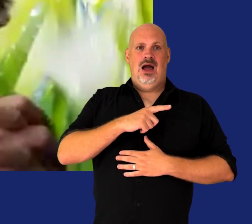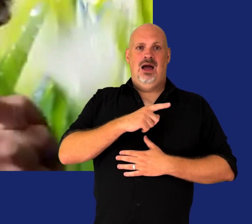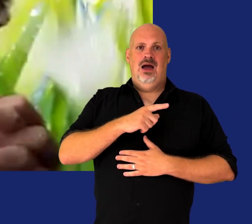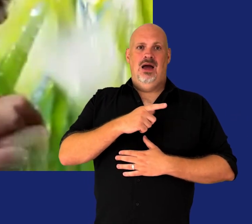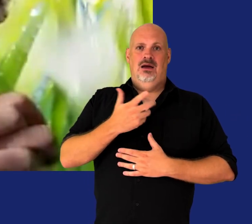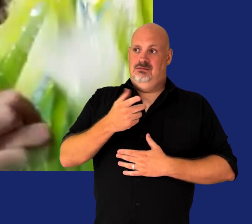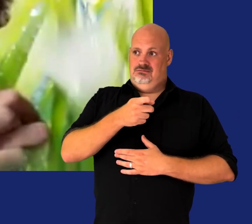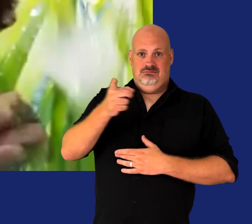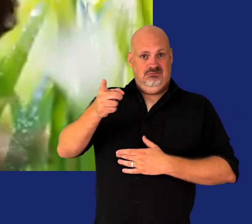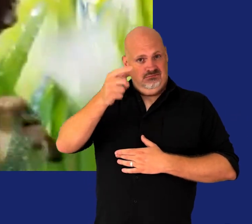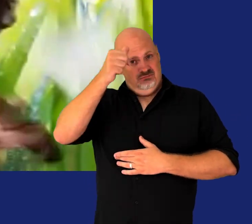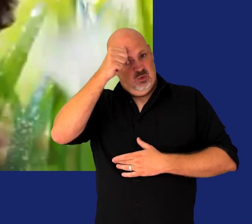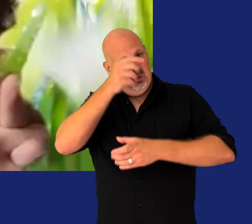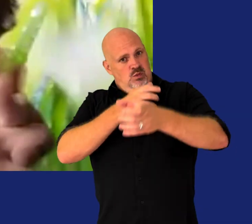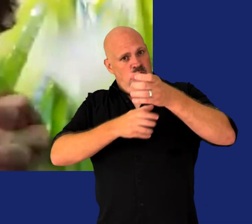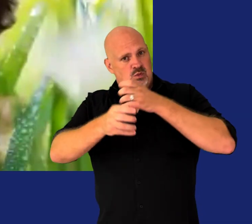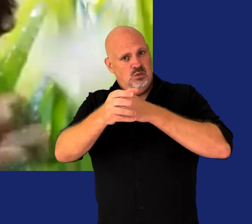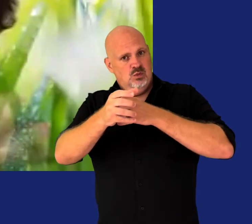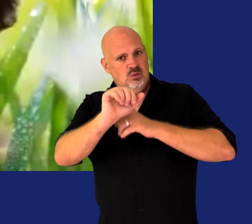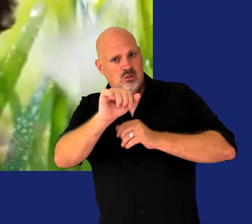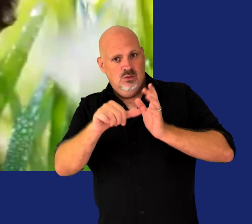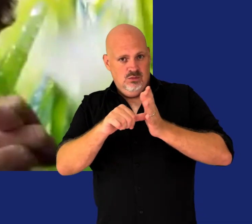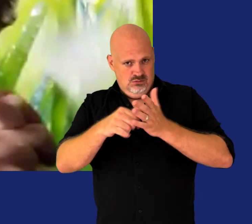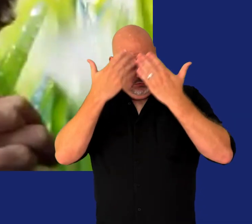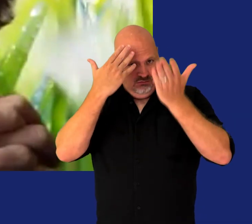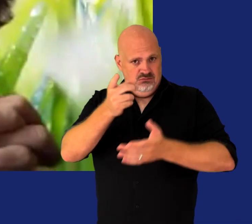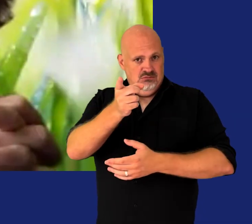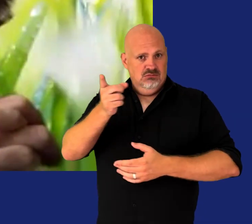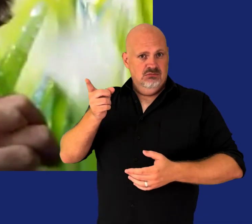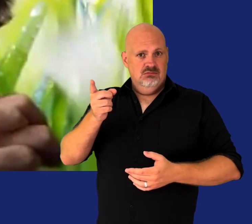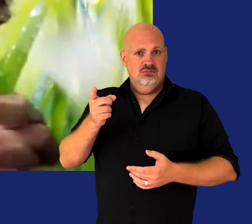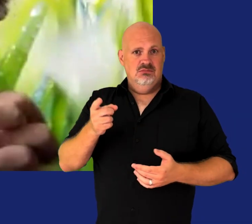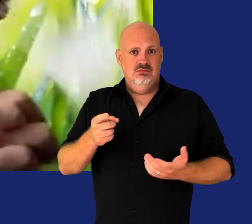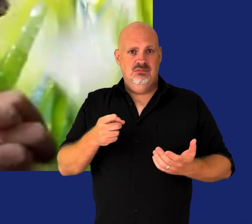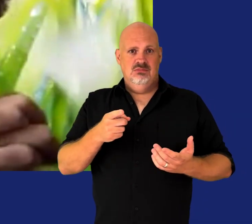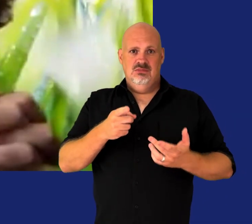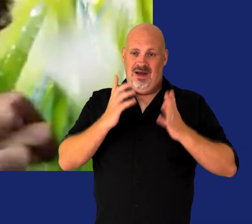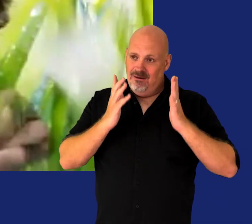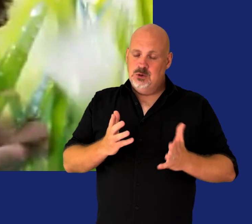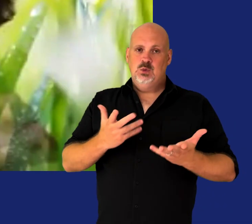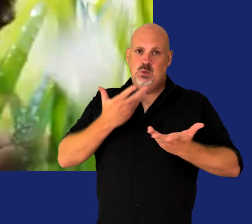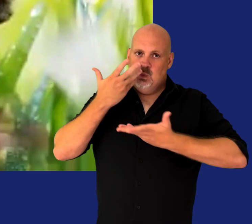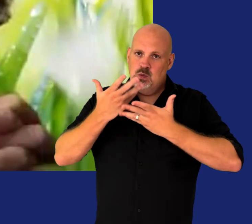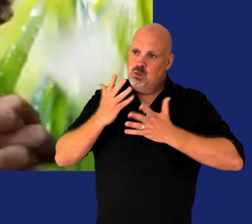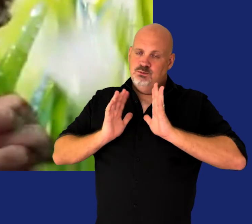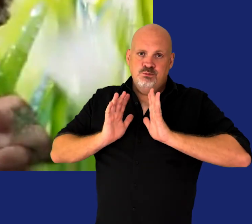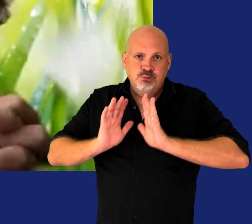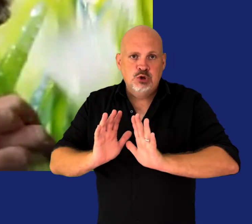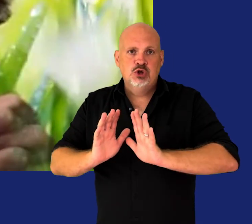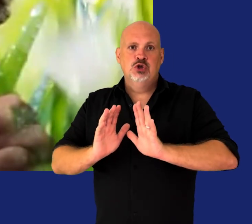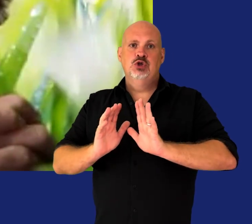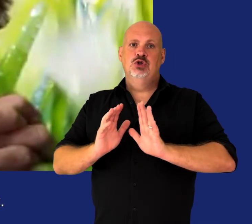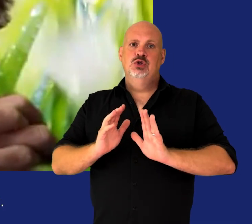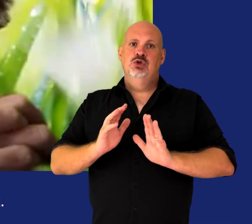they have no personal experience of your struggles in life. And I find you really do have to push yourself